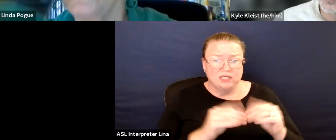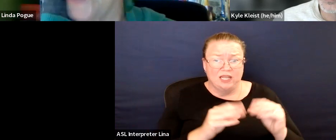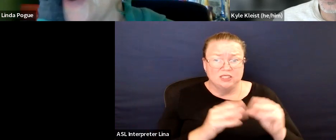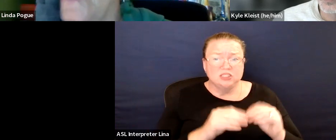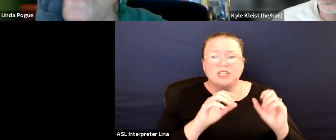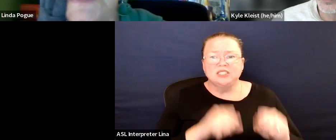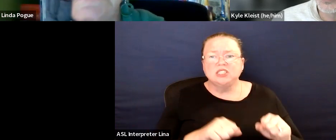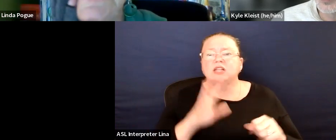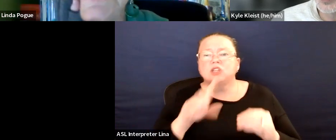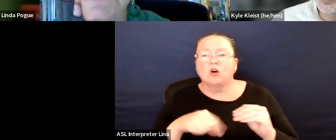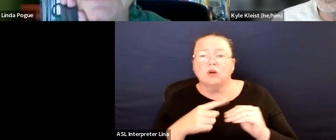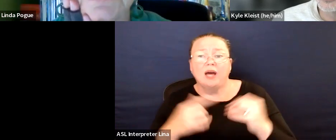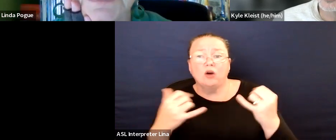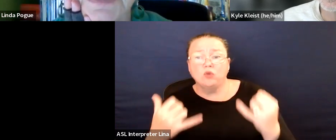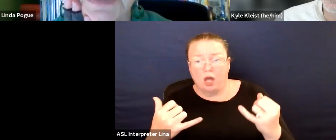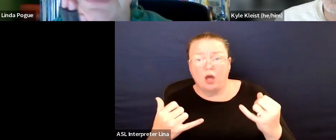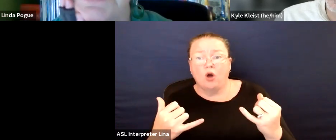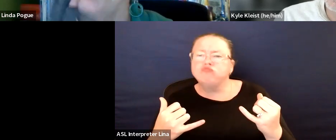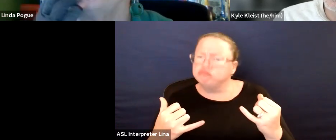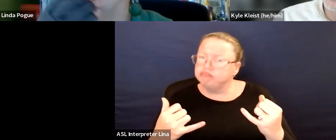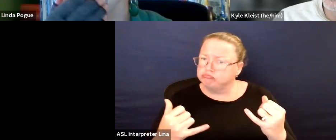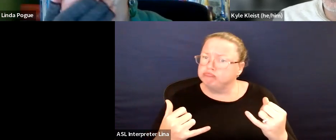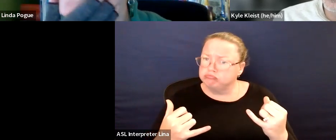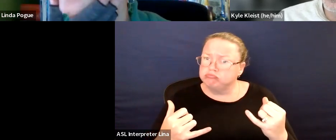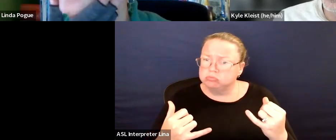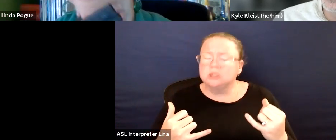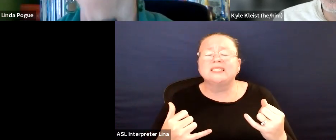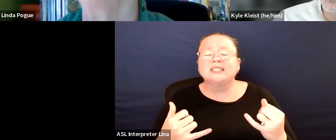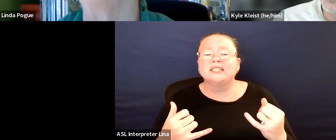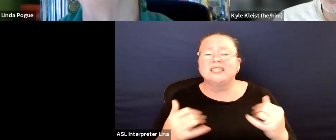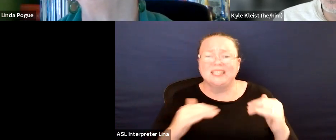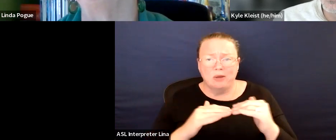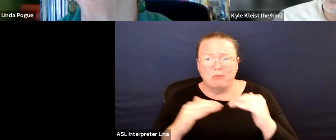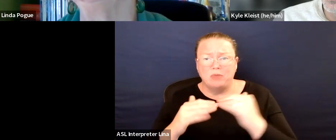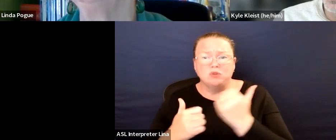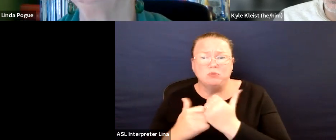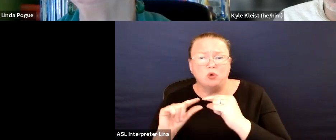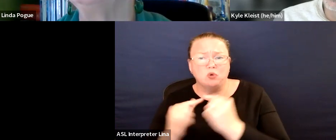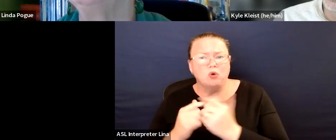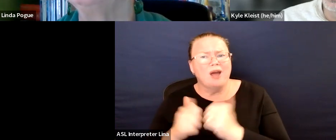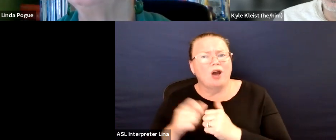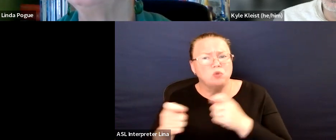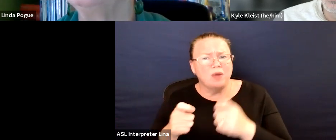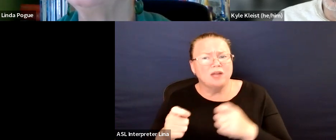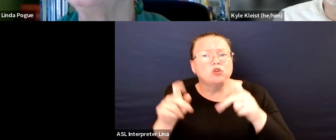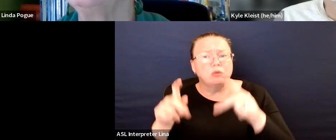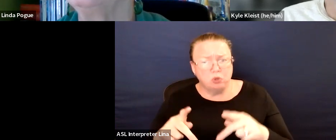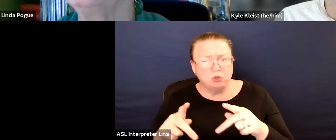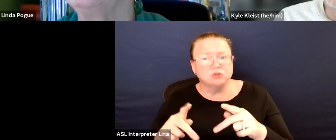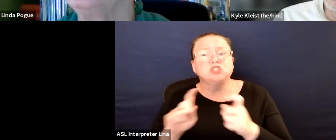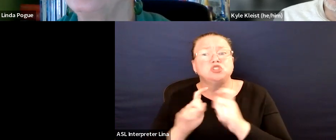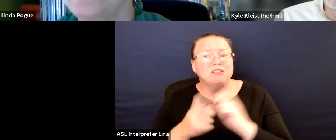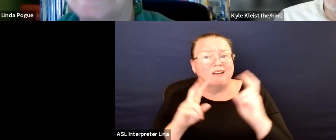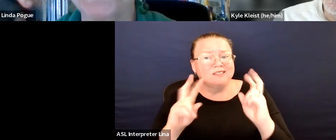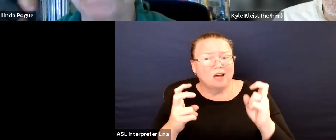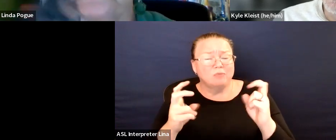come back to this Oh, yeah, afternoon. yes. Sure. In a peer support group setting, how would you handle a participant who changes the topic